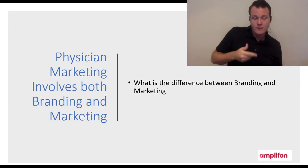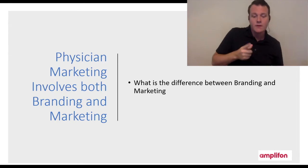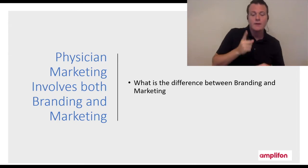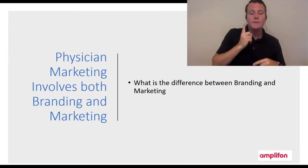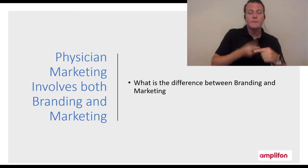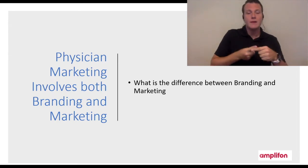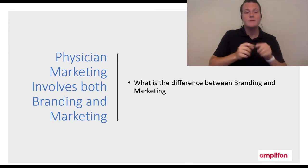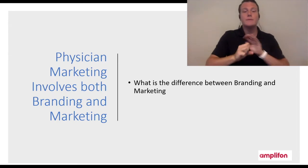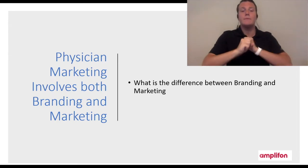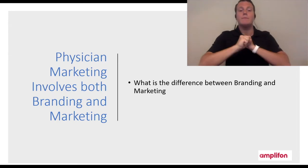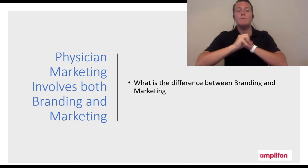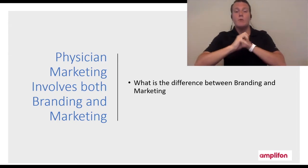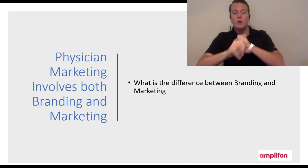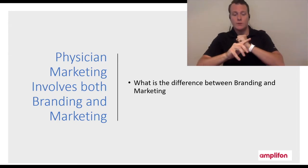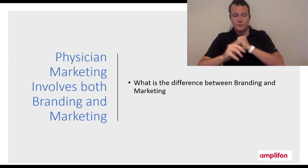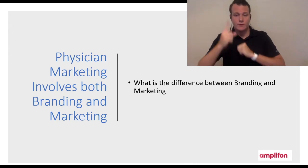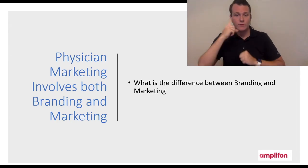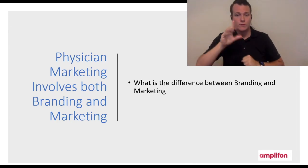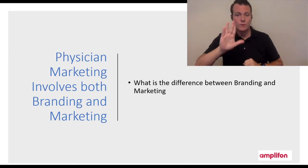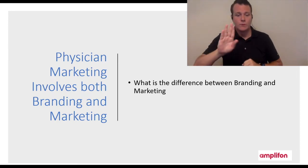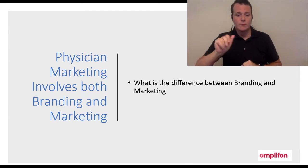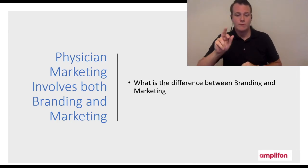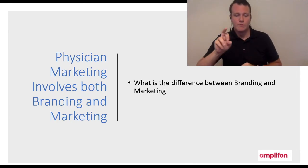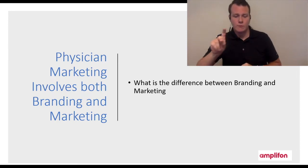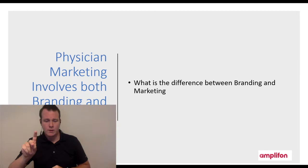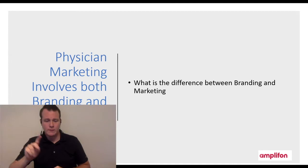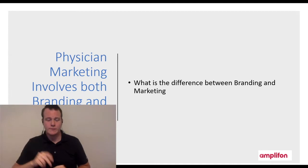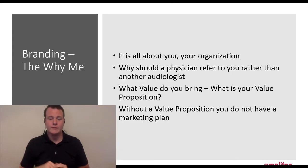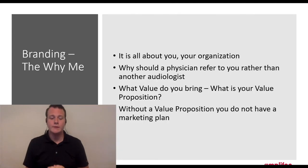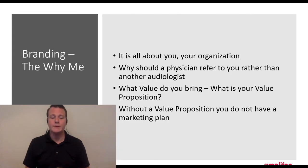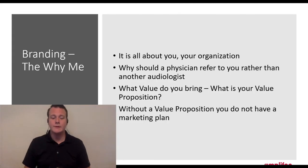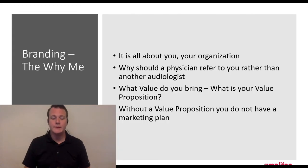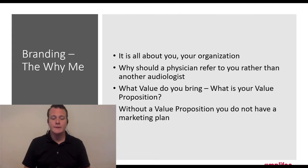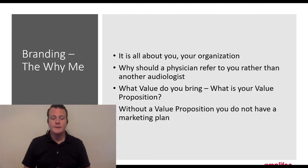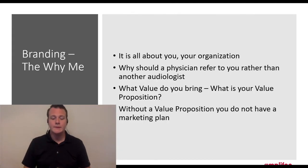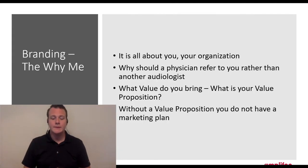your office. And so if we go to the next slide.